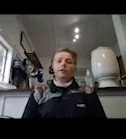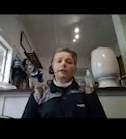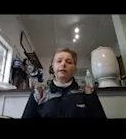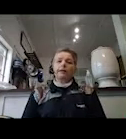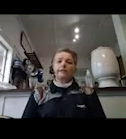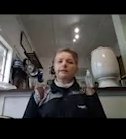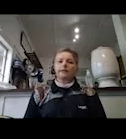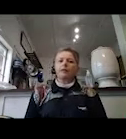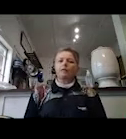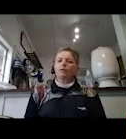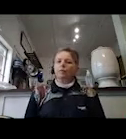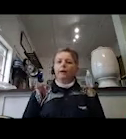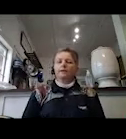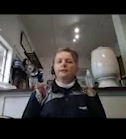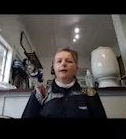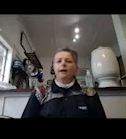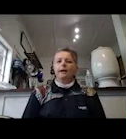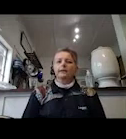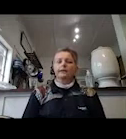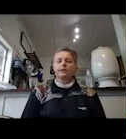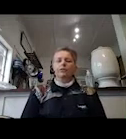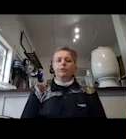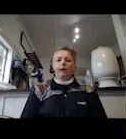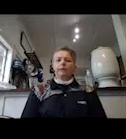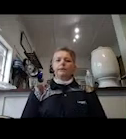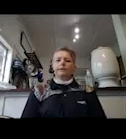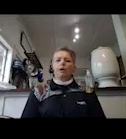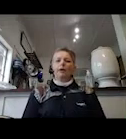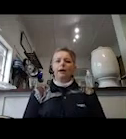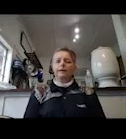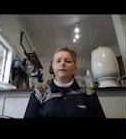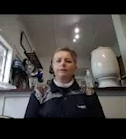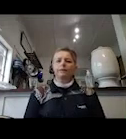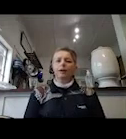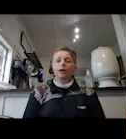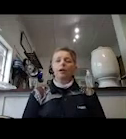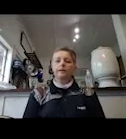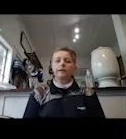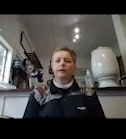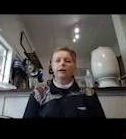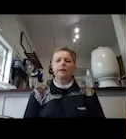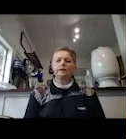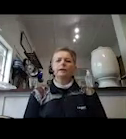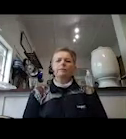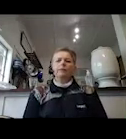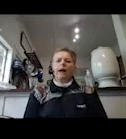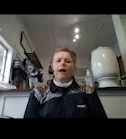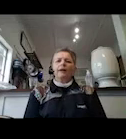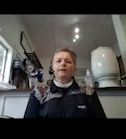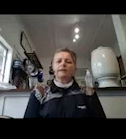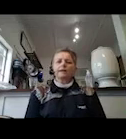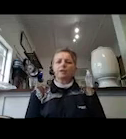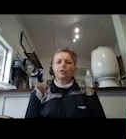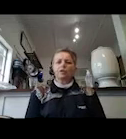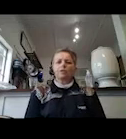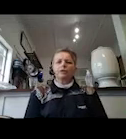Authority to release is another form that a solicitor or barrister might ask a client to sign. And that